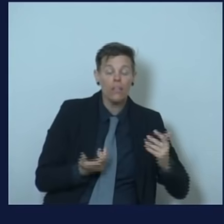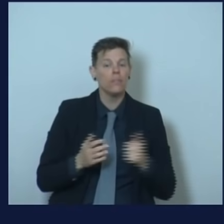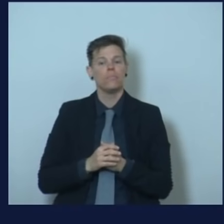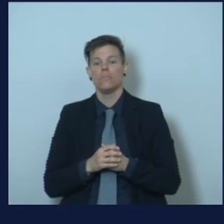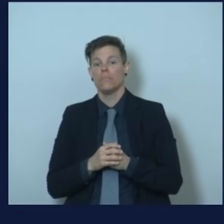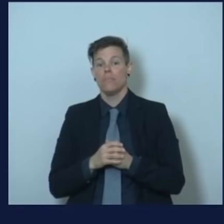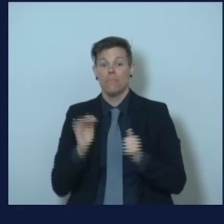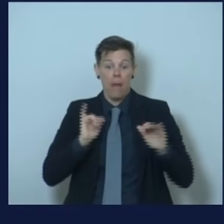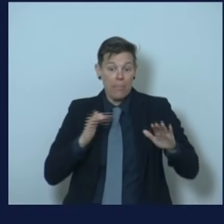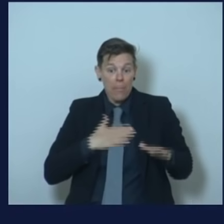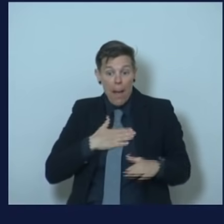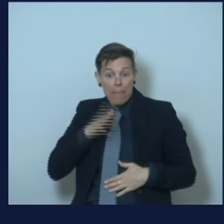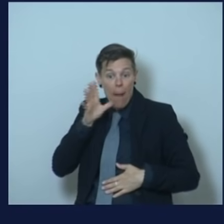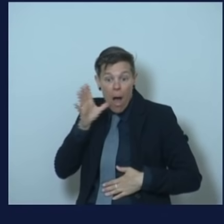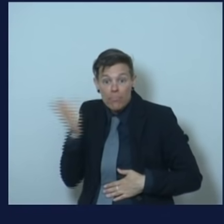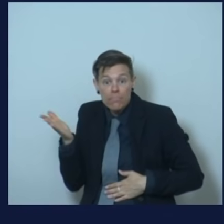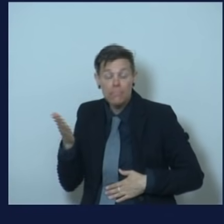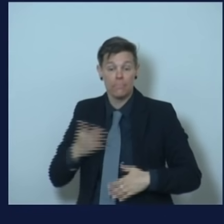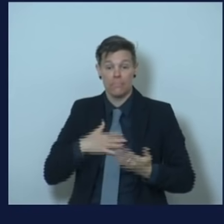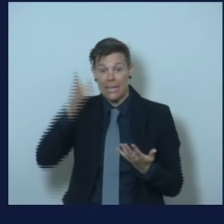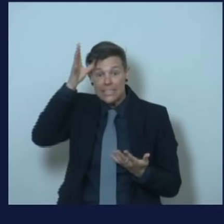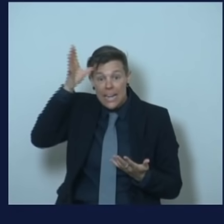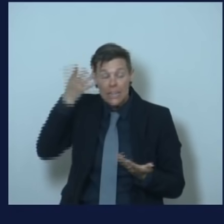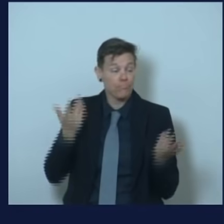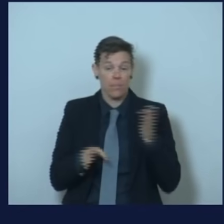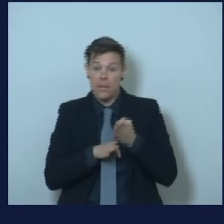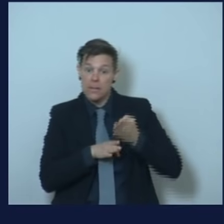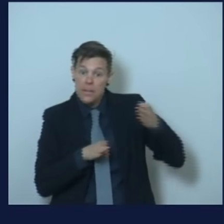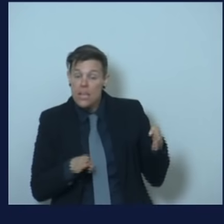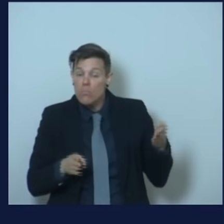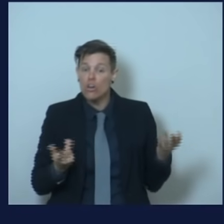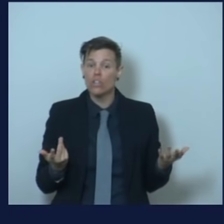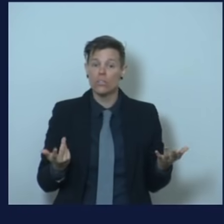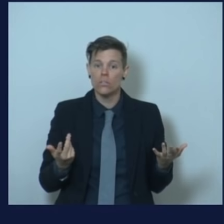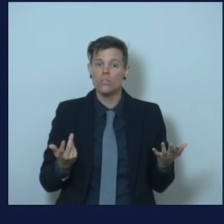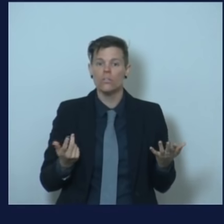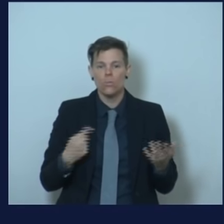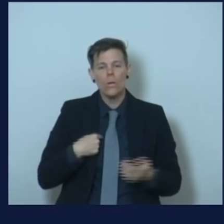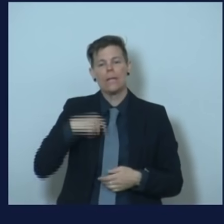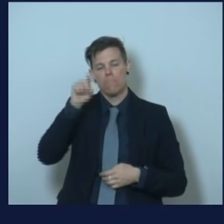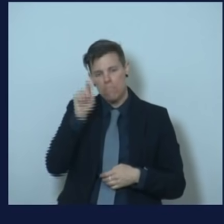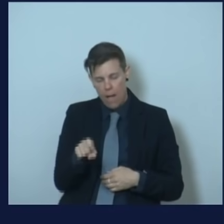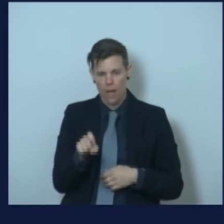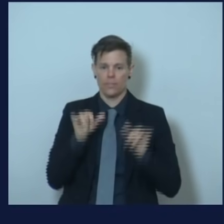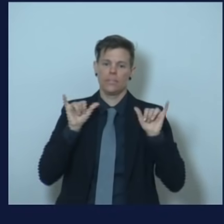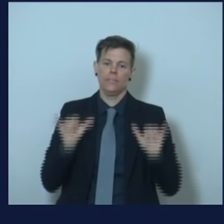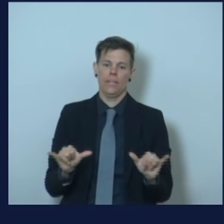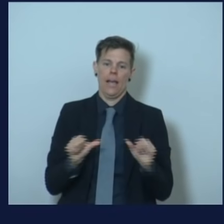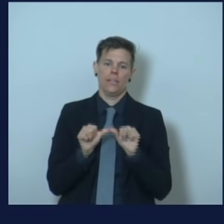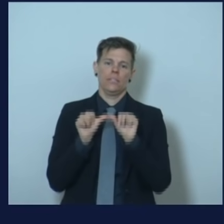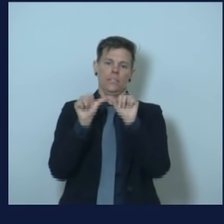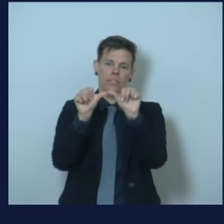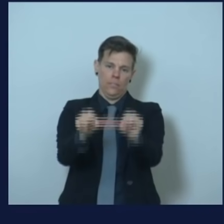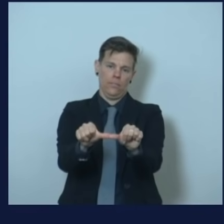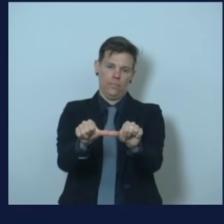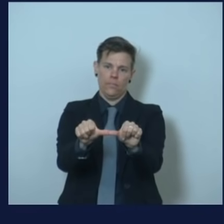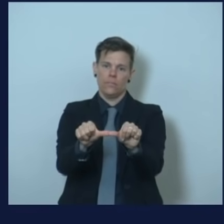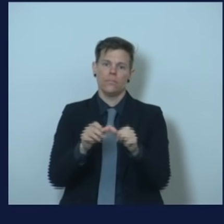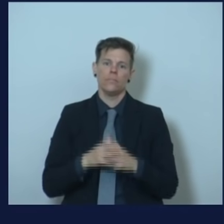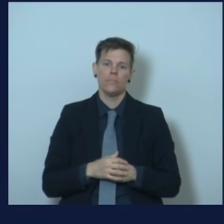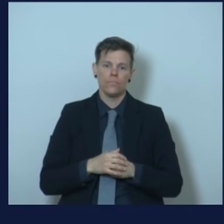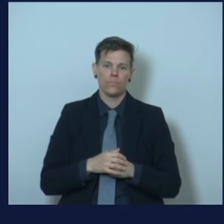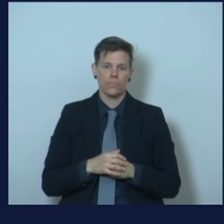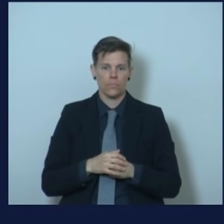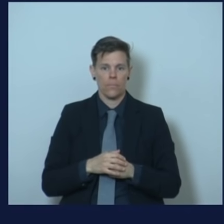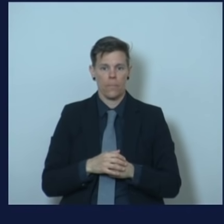or neighbor. And we really need to keep doing that. Again, social distancing is the only way to prevent